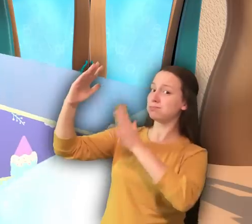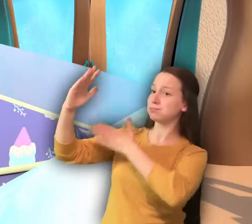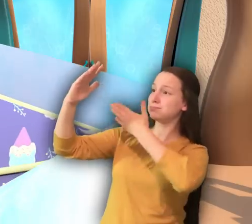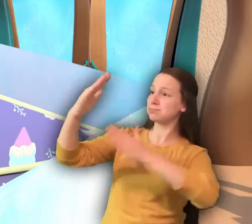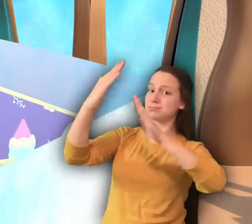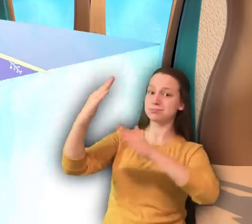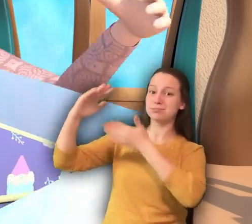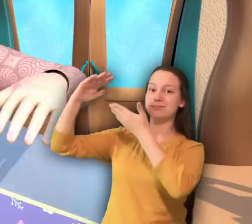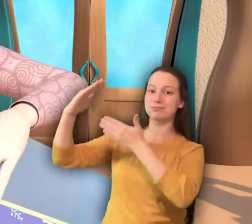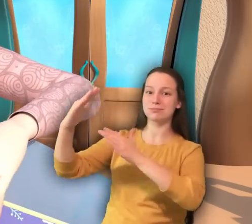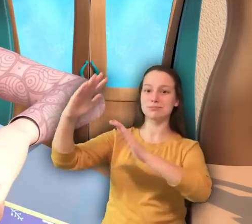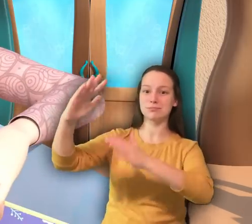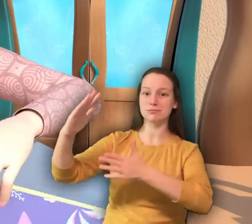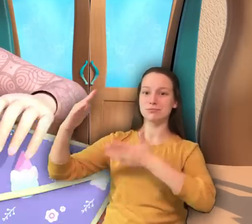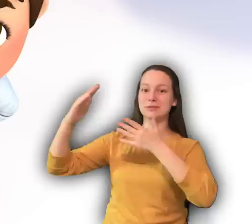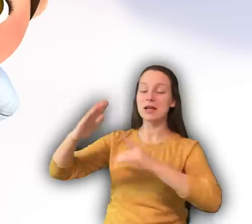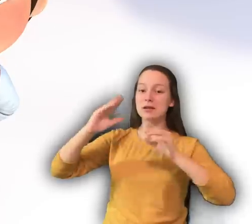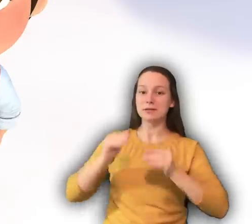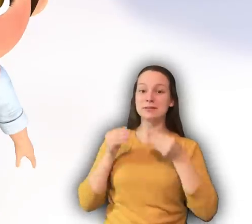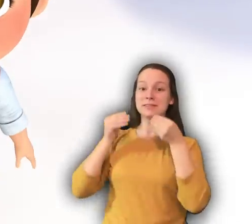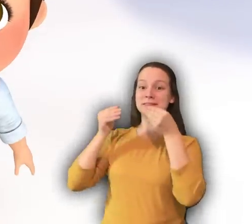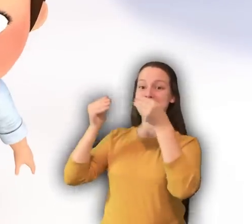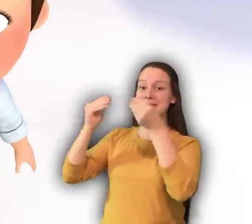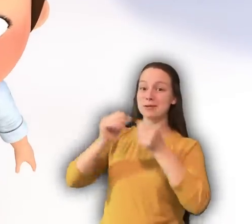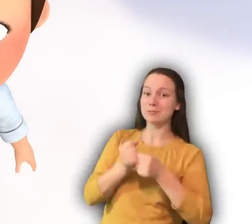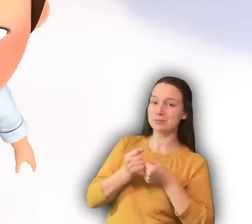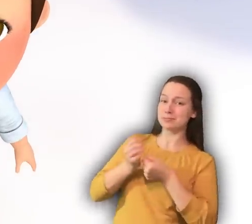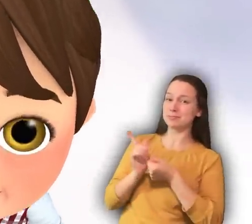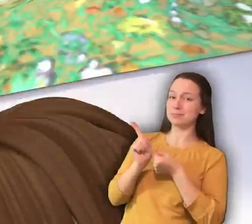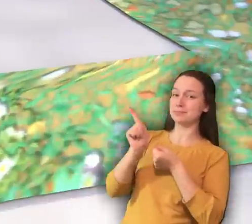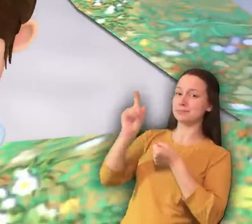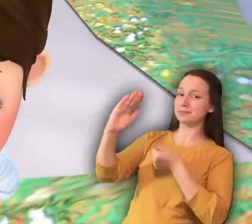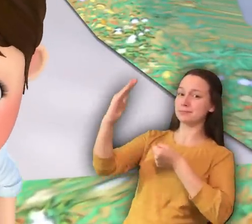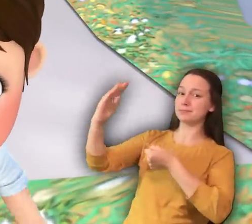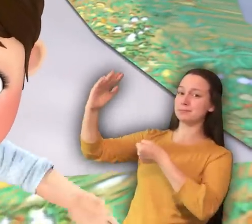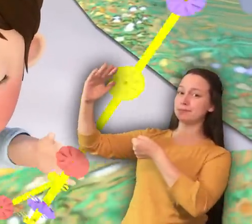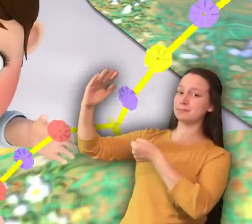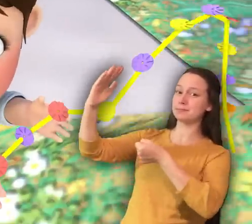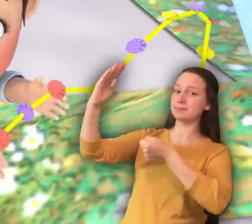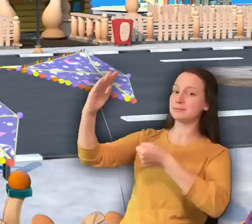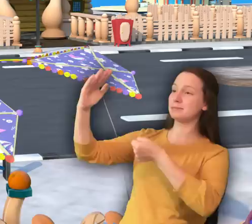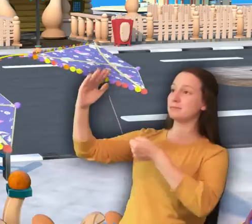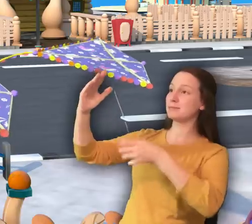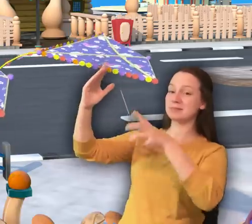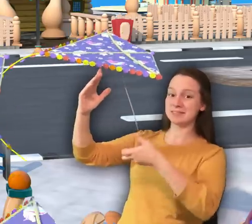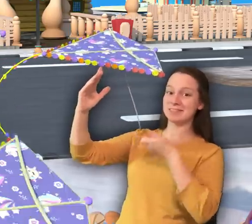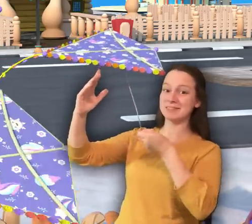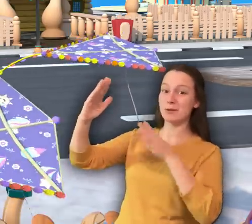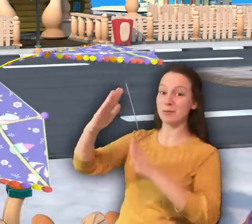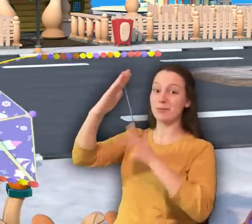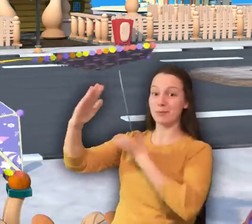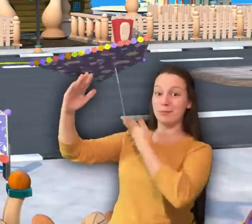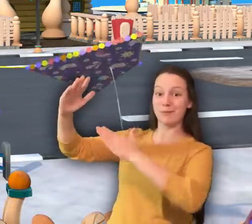and blow blow blow the wind blows around your razor kite up high until it reaches Sky you